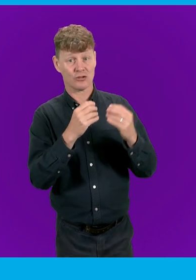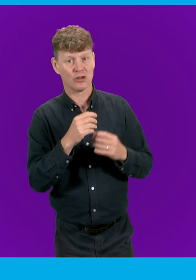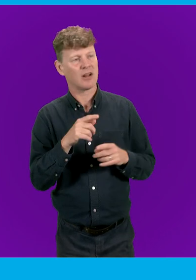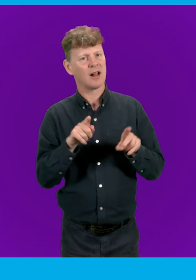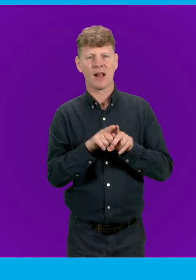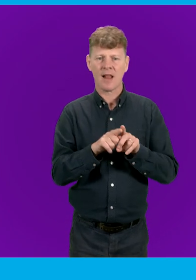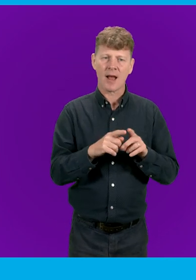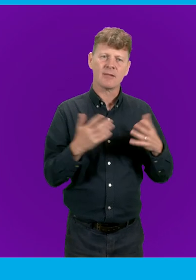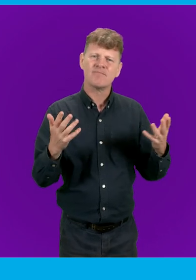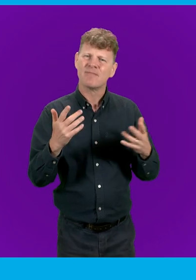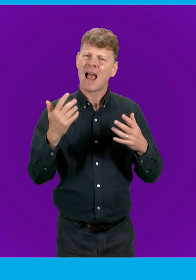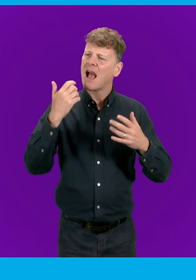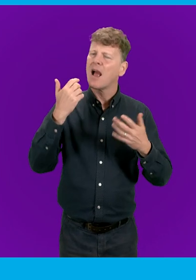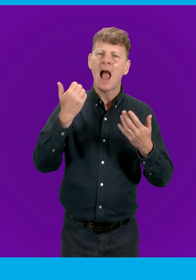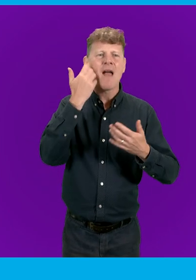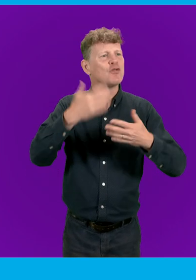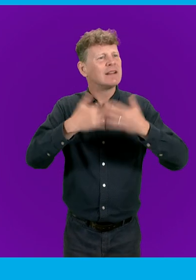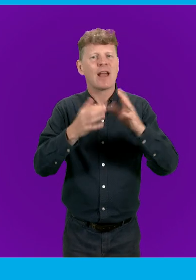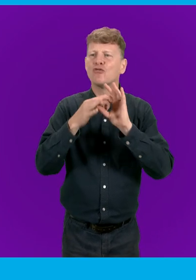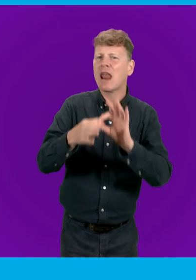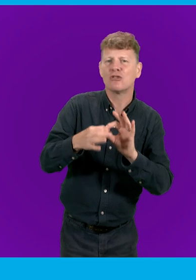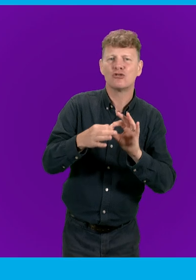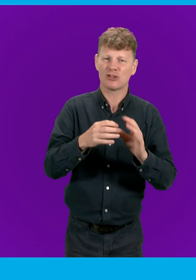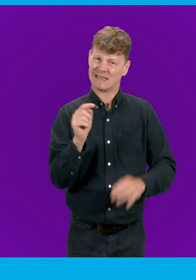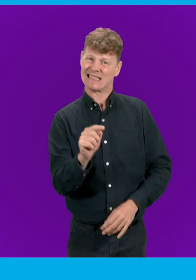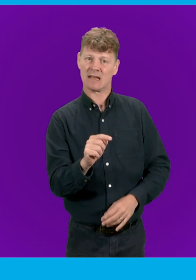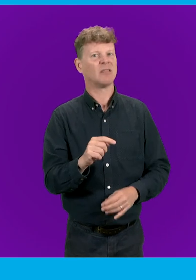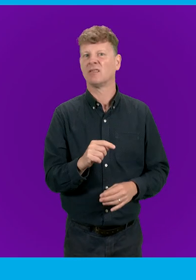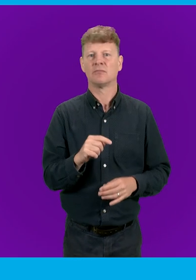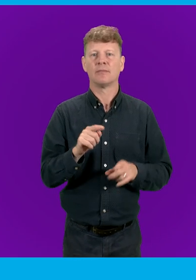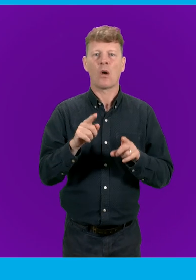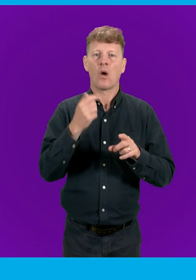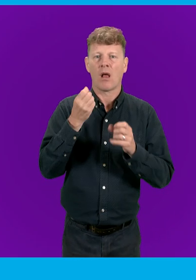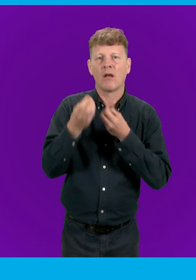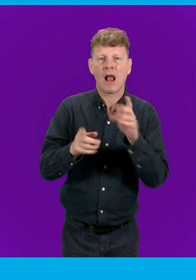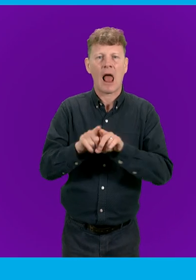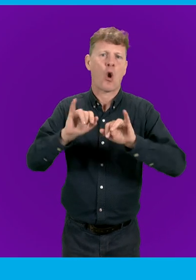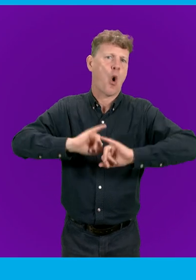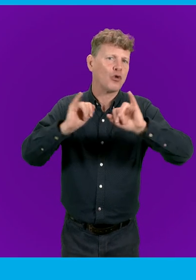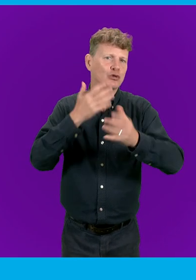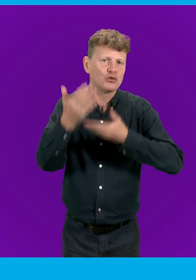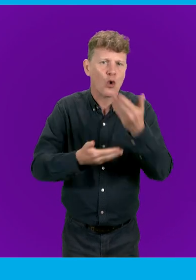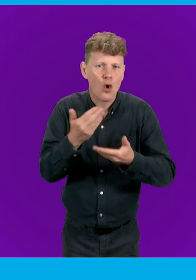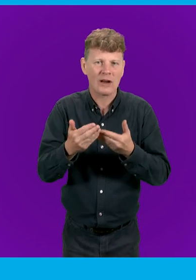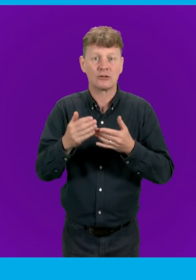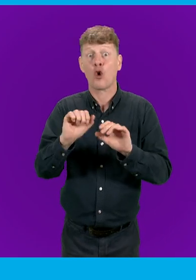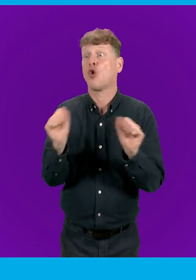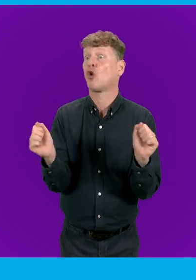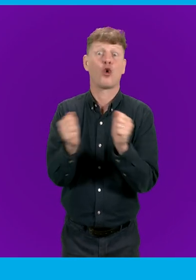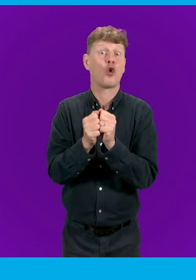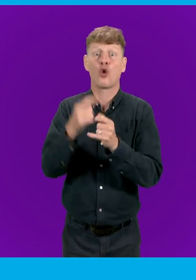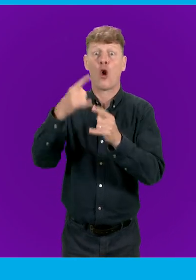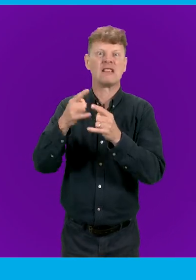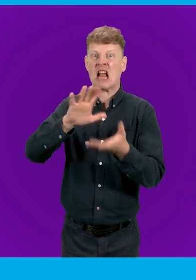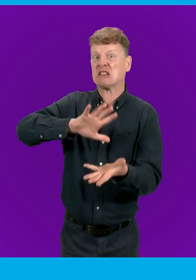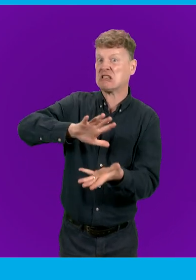is what it looks like in a day-to-day relationship. Like, it was more, here's the horror stories, this is what it looks like when consent's gone as bad